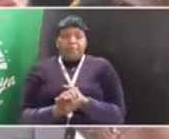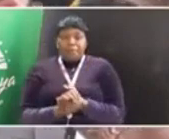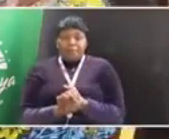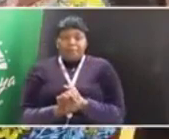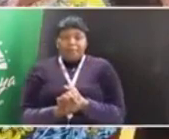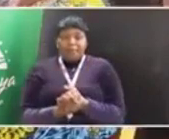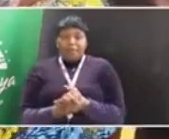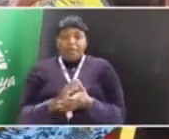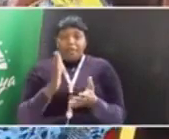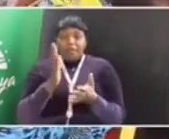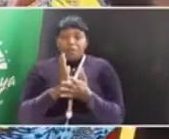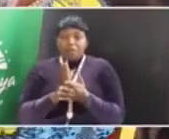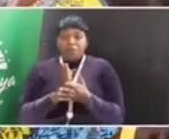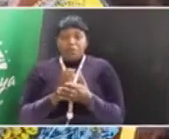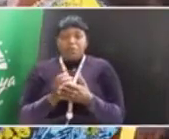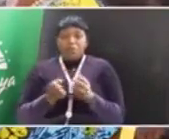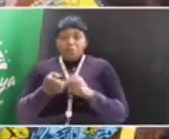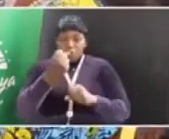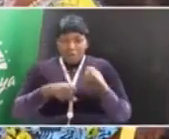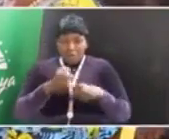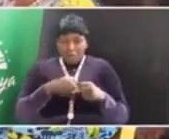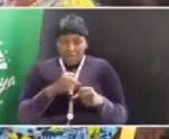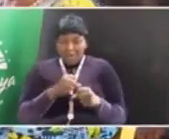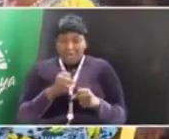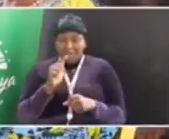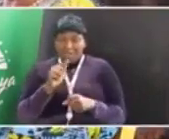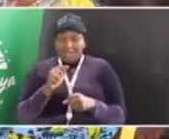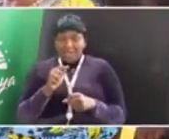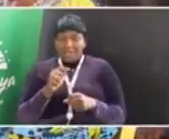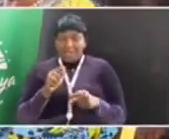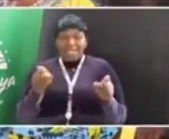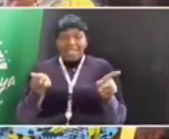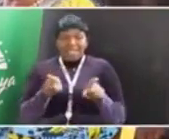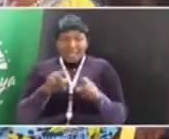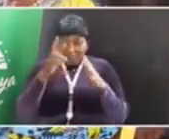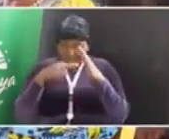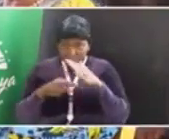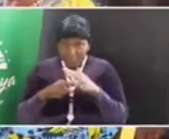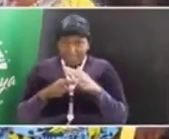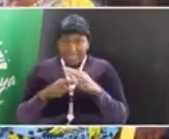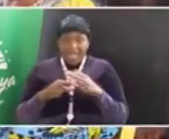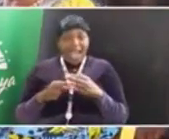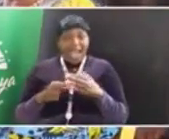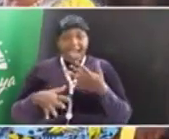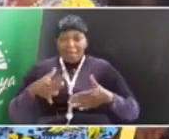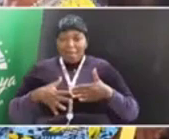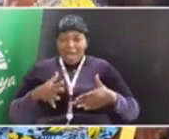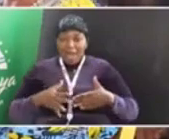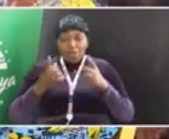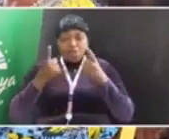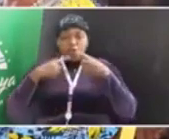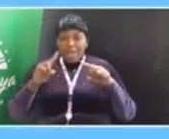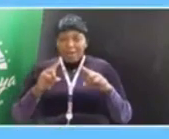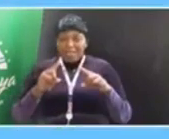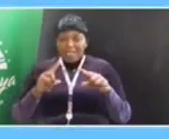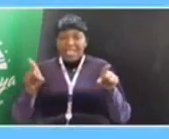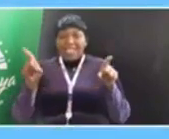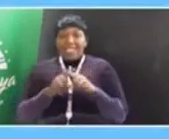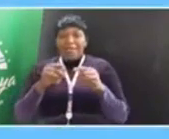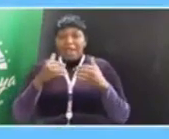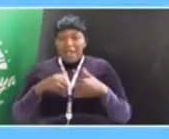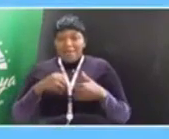To actualize in this respect, I am pleased to announce yet another